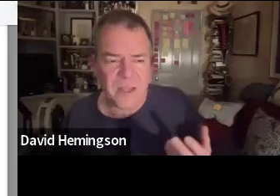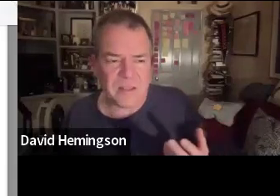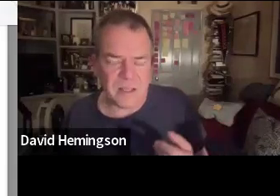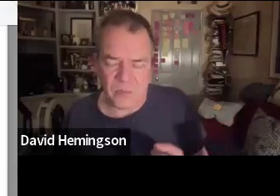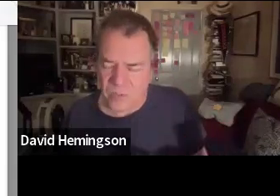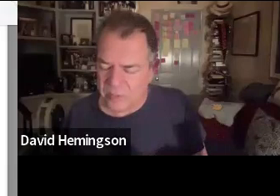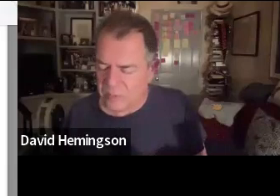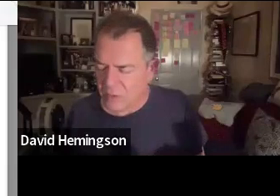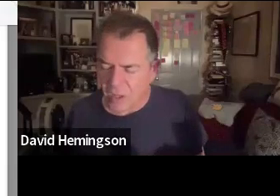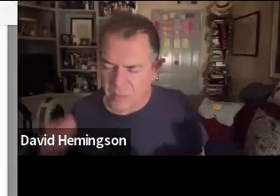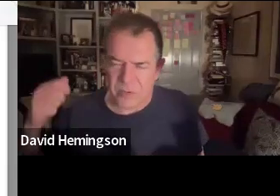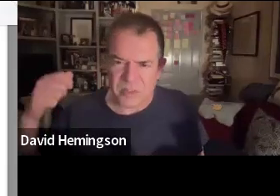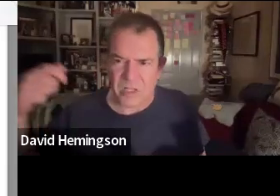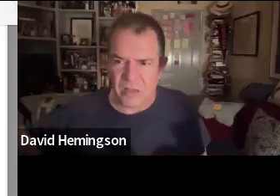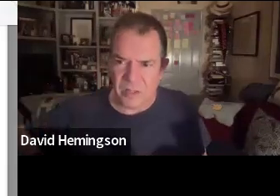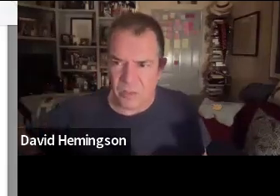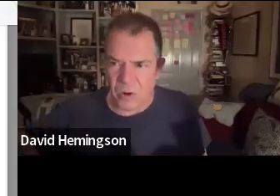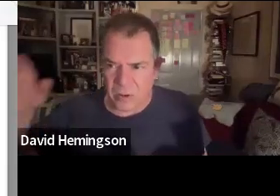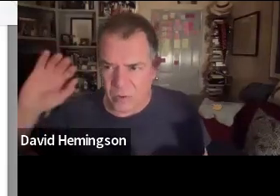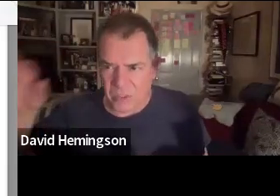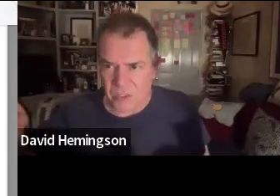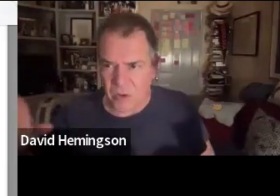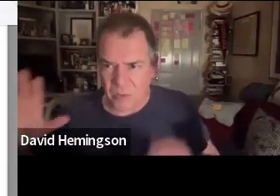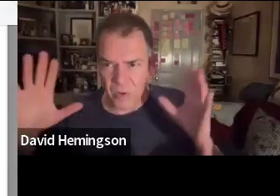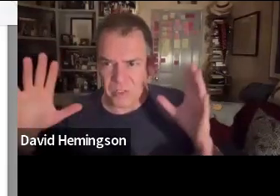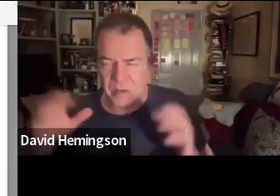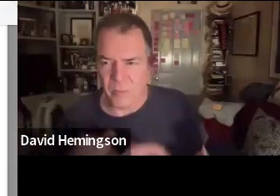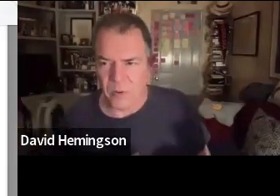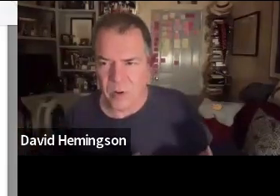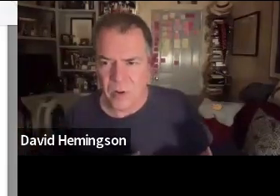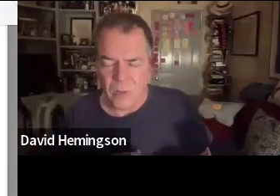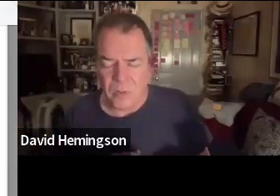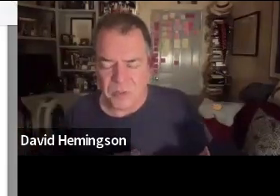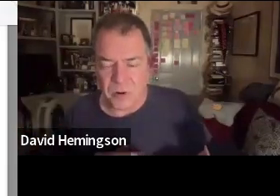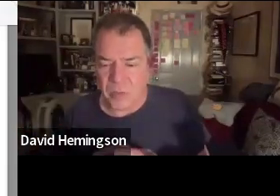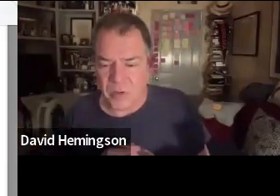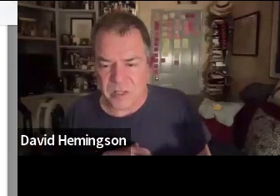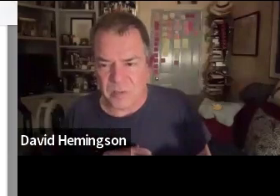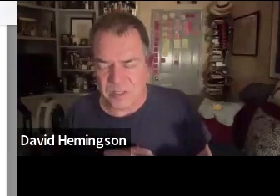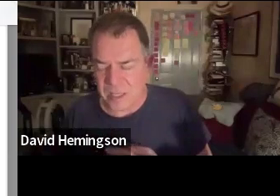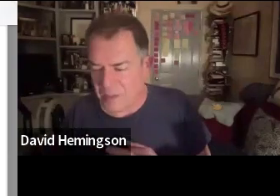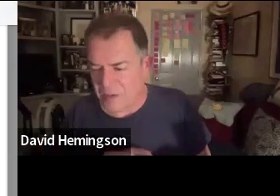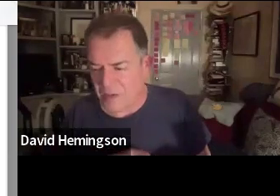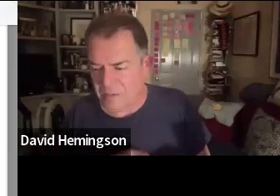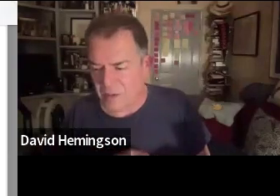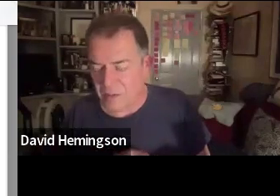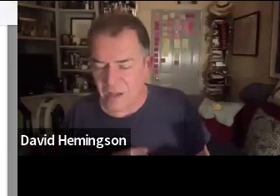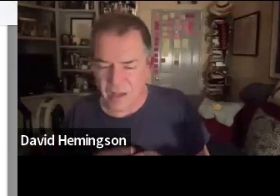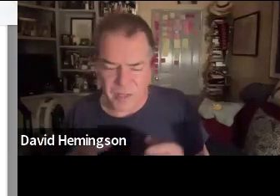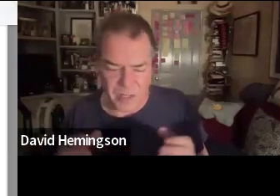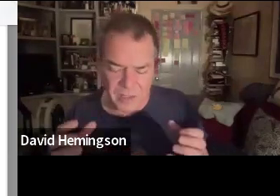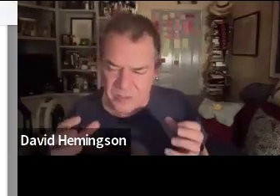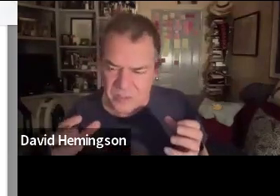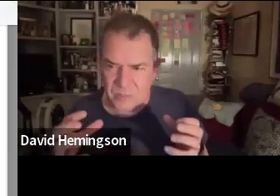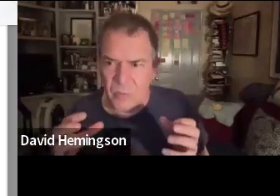little things like when Alderman throws the glove into the water and watches it go, and we hold on him, or when Mr. Park wakes up and he's having this hard